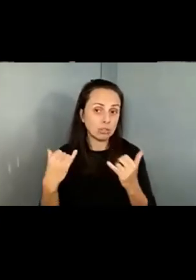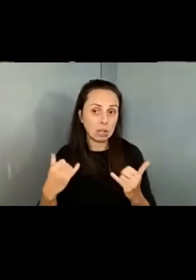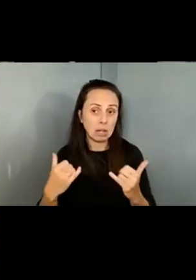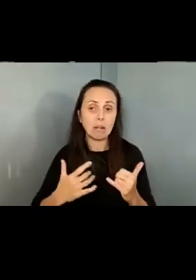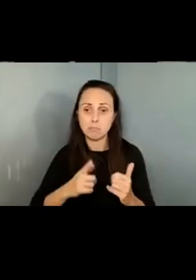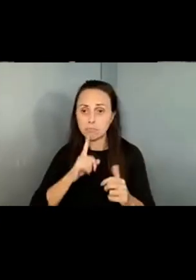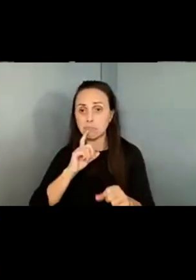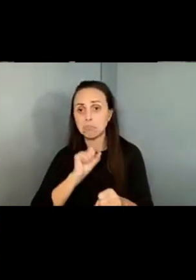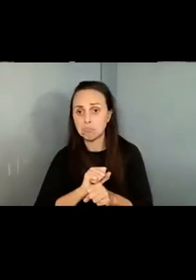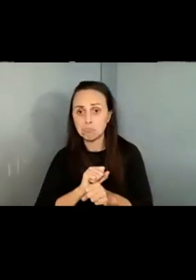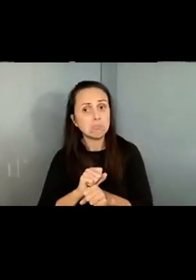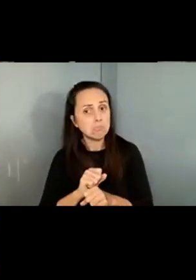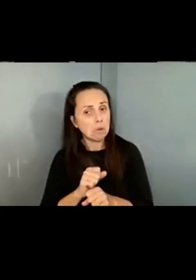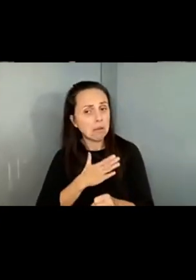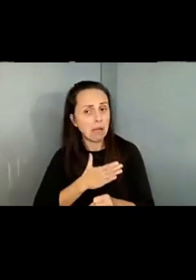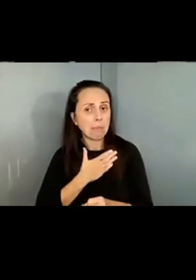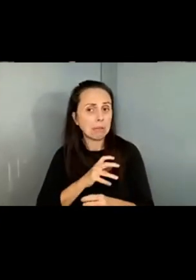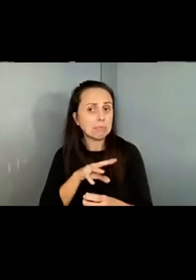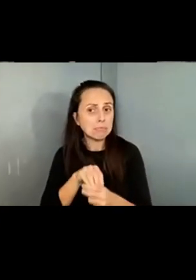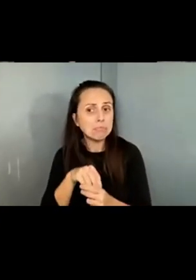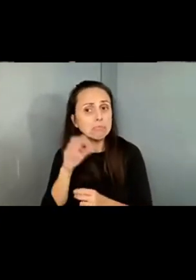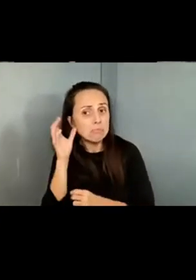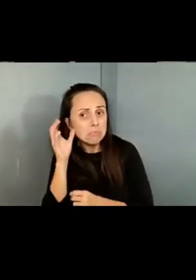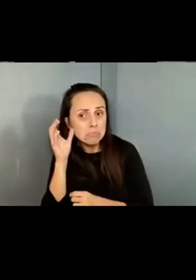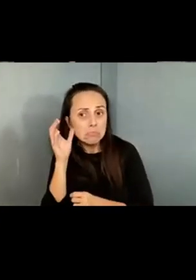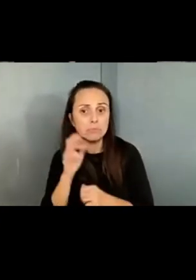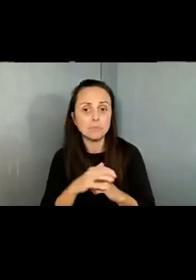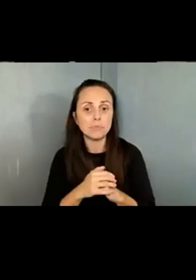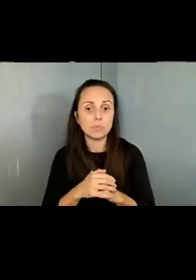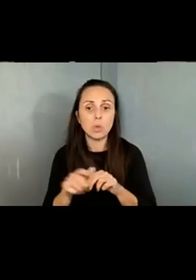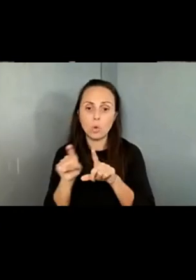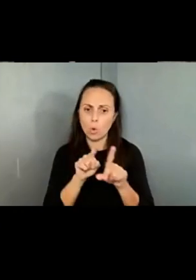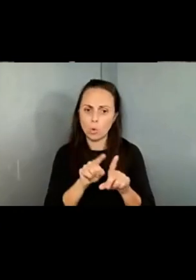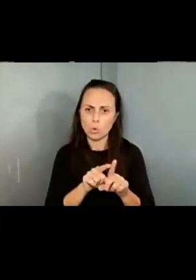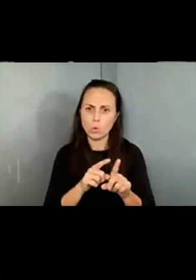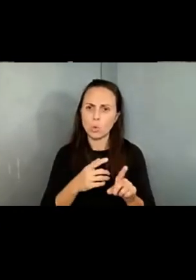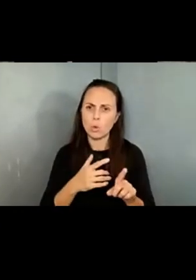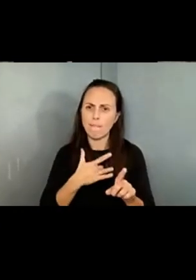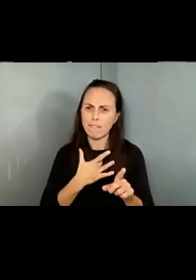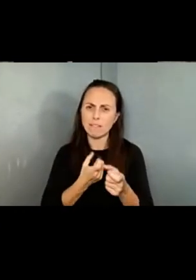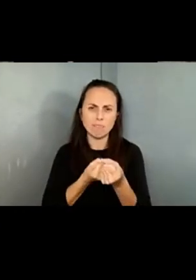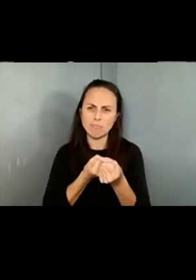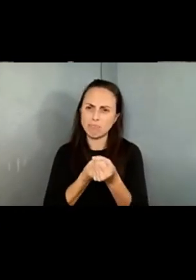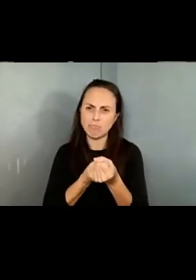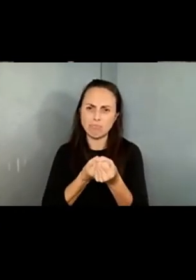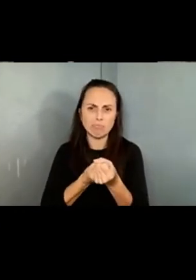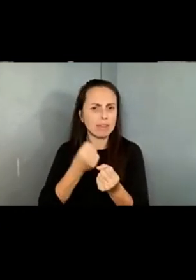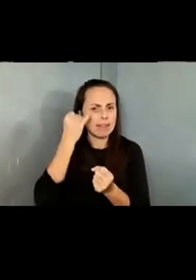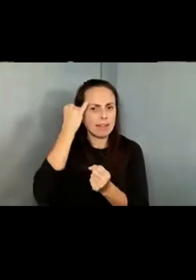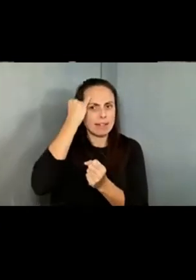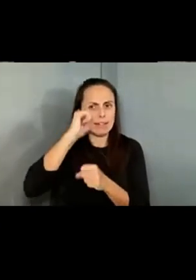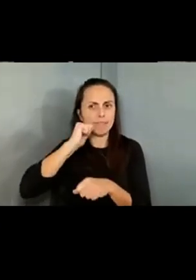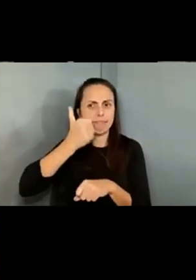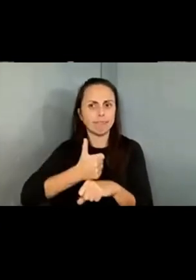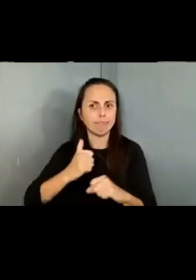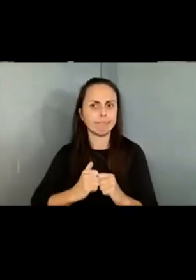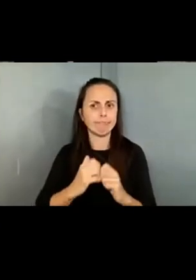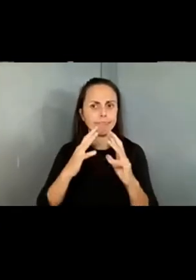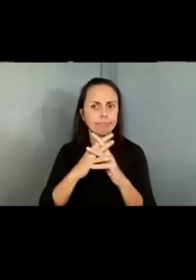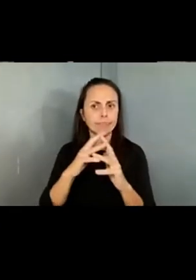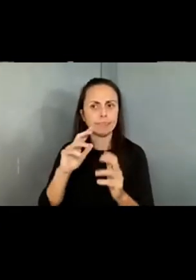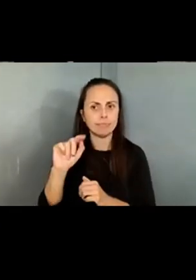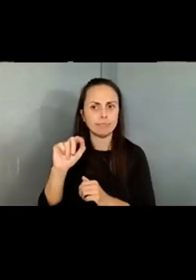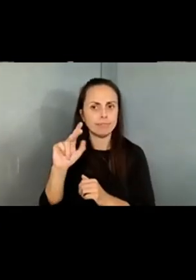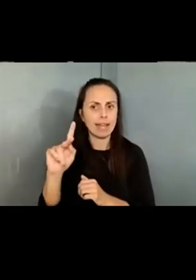interesting discussion today. I really appreciate being able to attend this. And I'm also very supportive of the notion of a